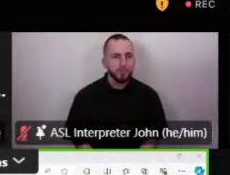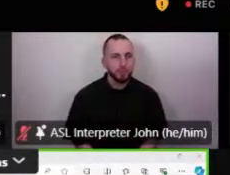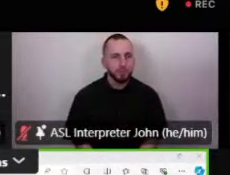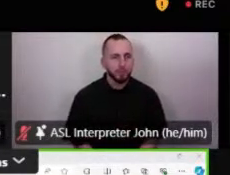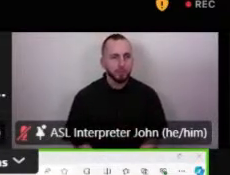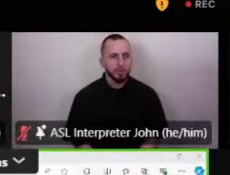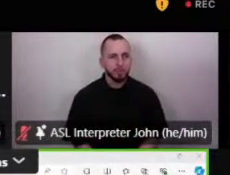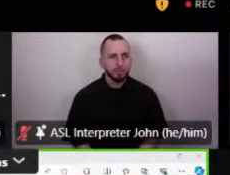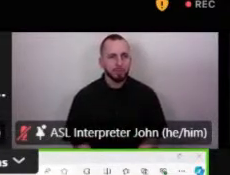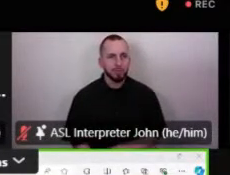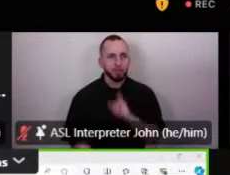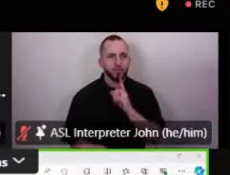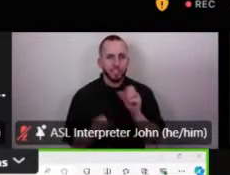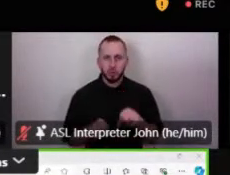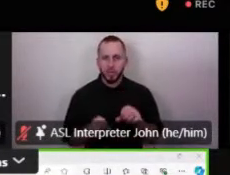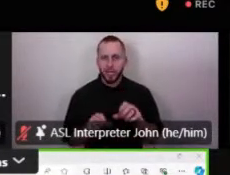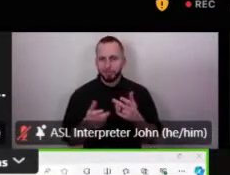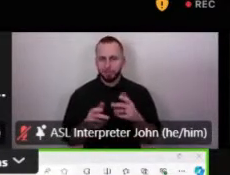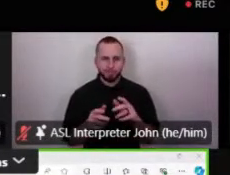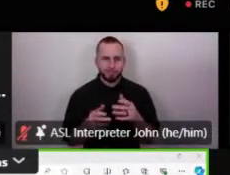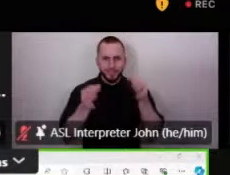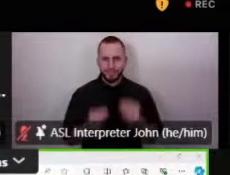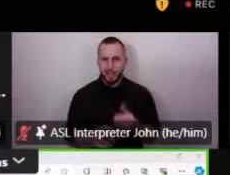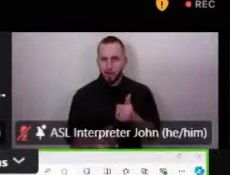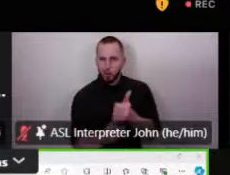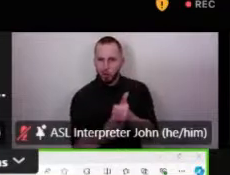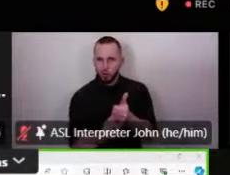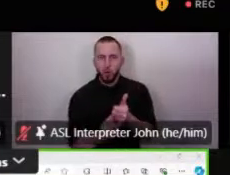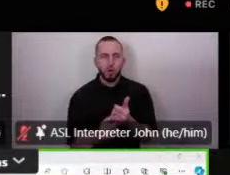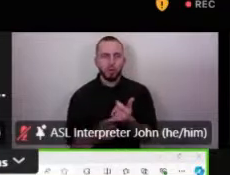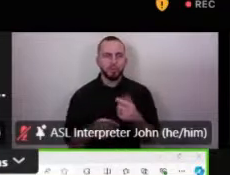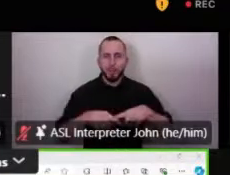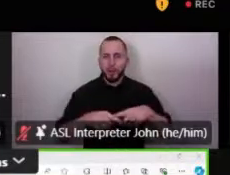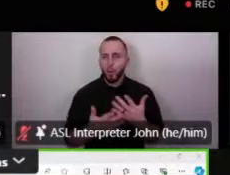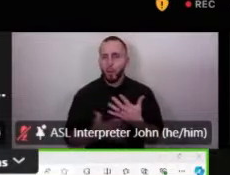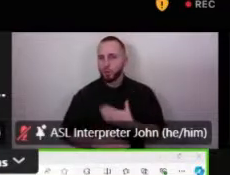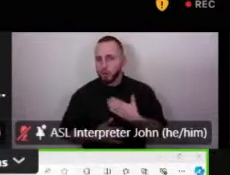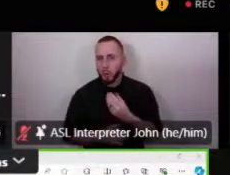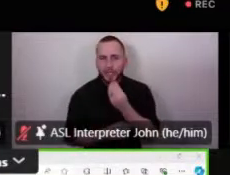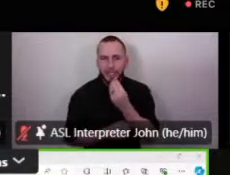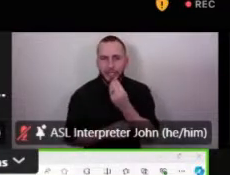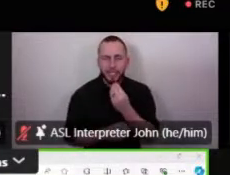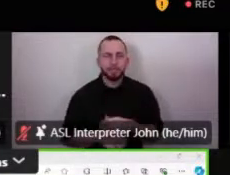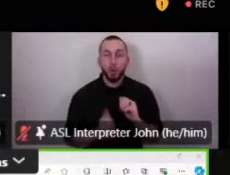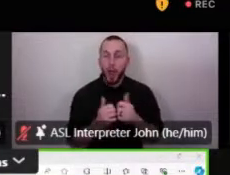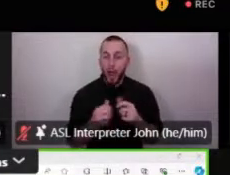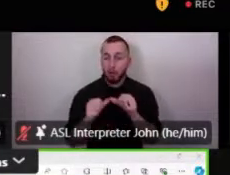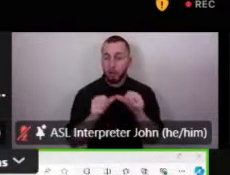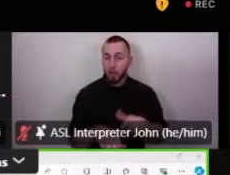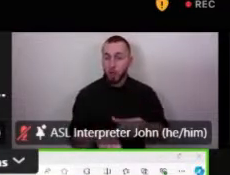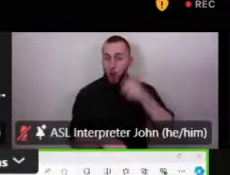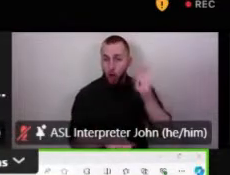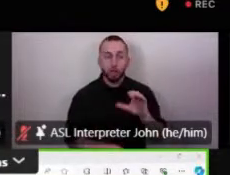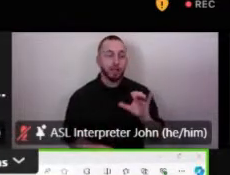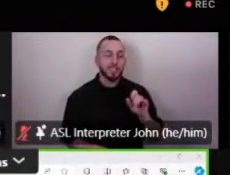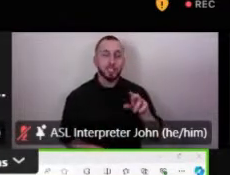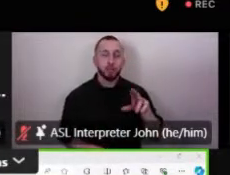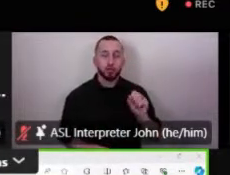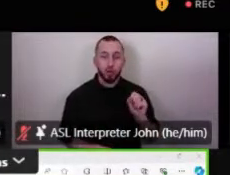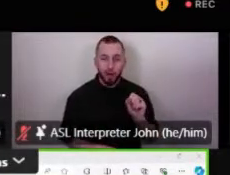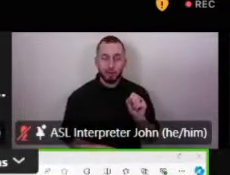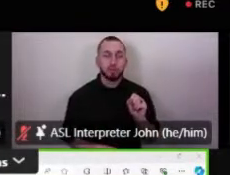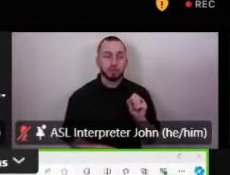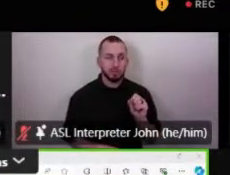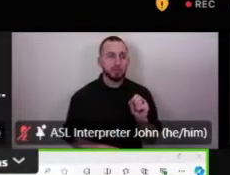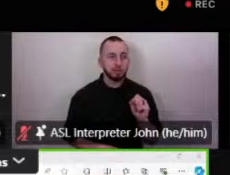what you really enjoy eating and might want to make last a little bit longer. So for that citrus, we're thinking about putting that